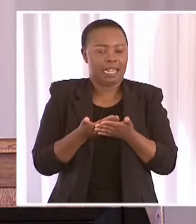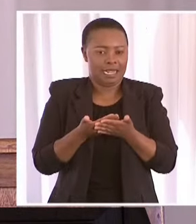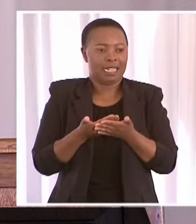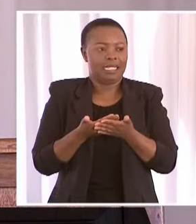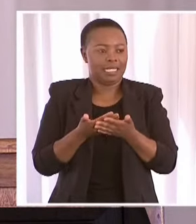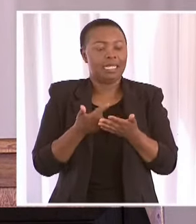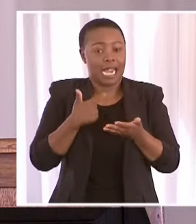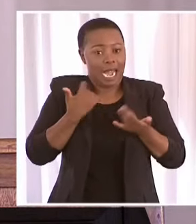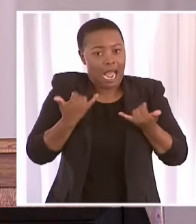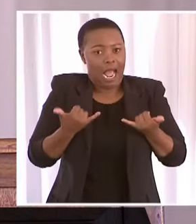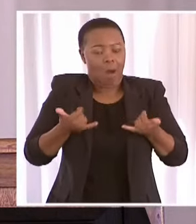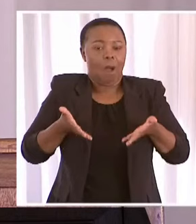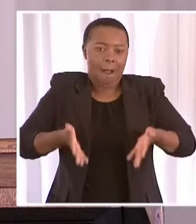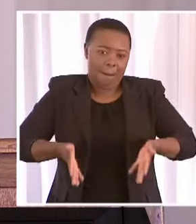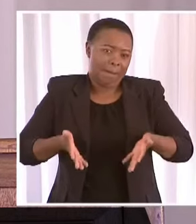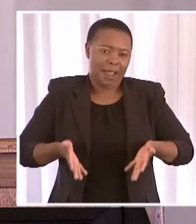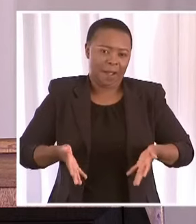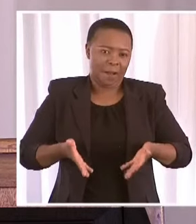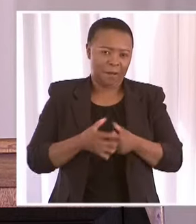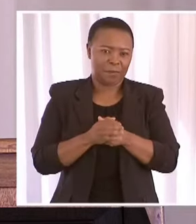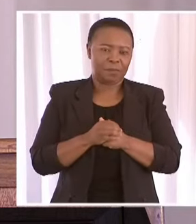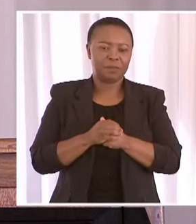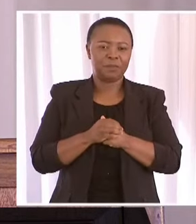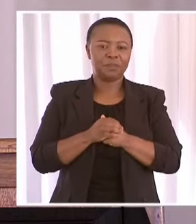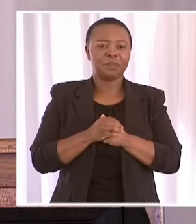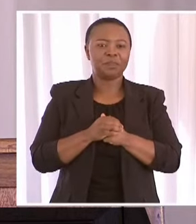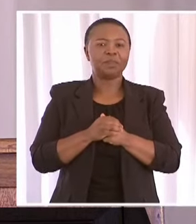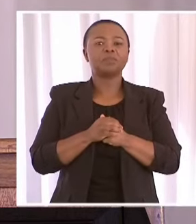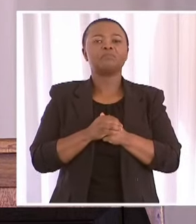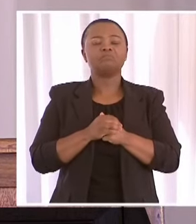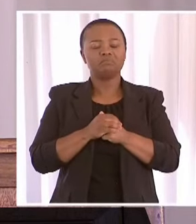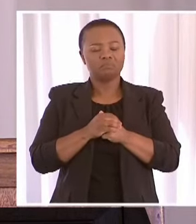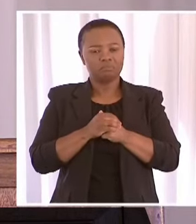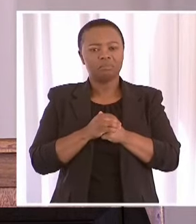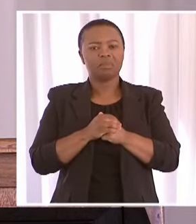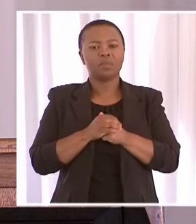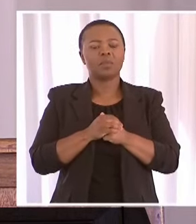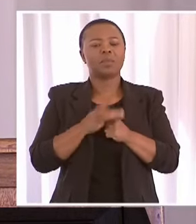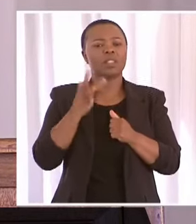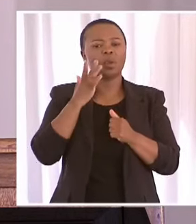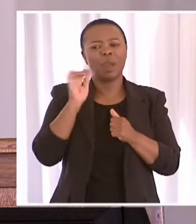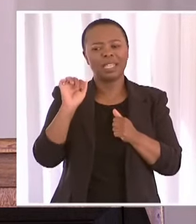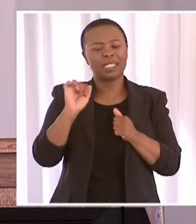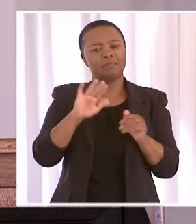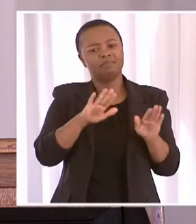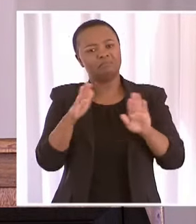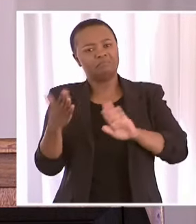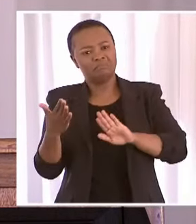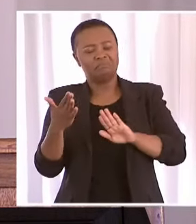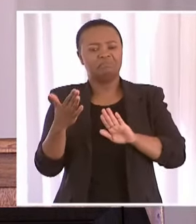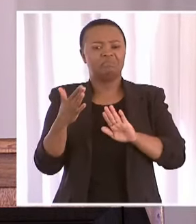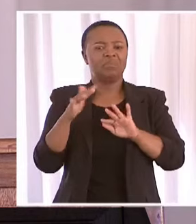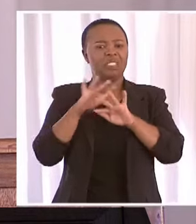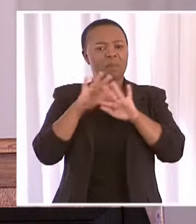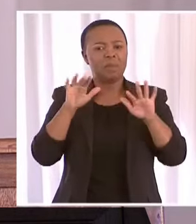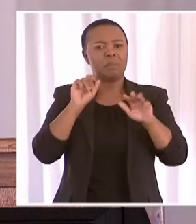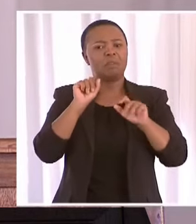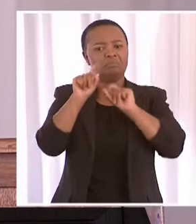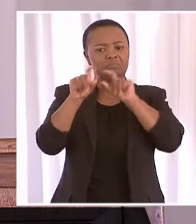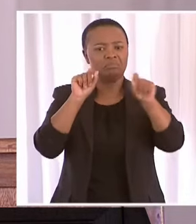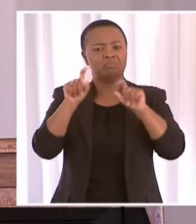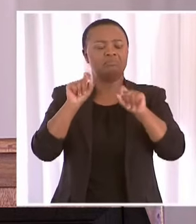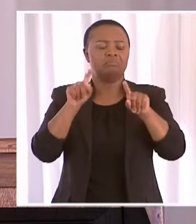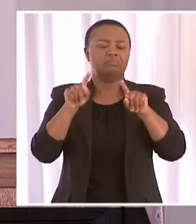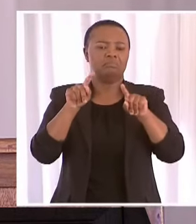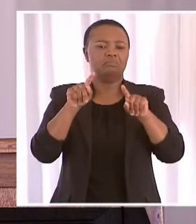I am here. The flood of tributes that we witnessed since his passing informs us that he has